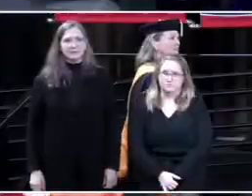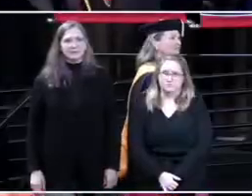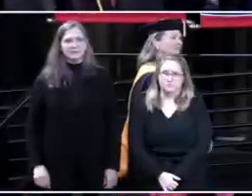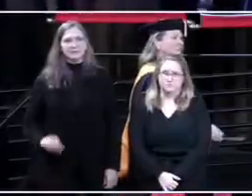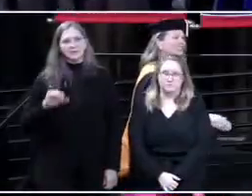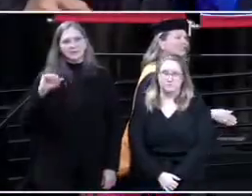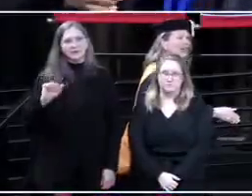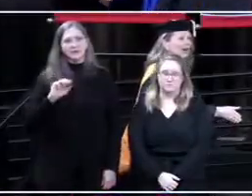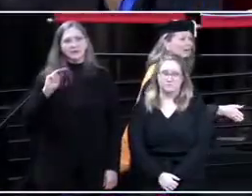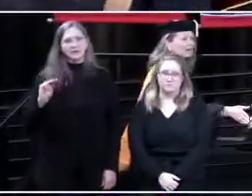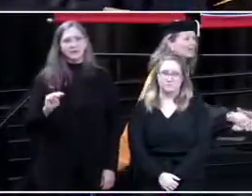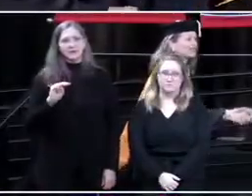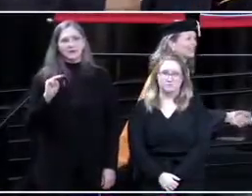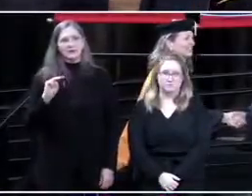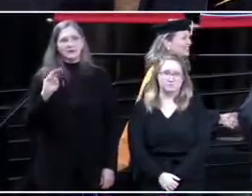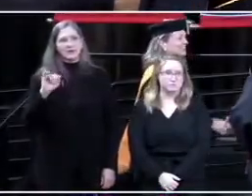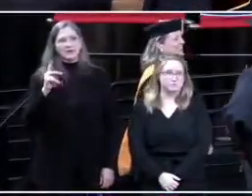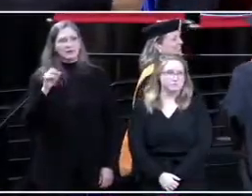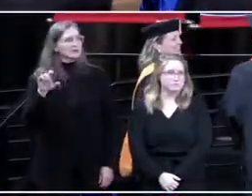Anthony Michael Martins,